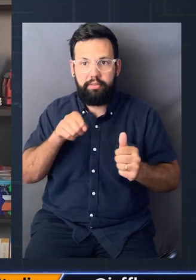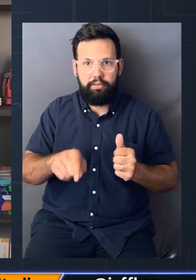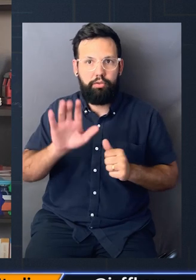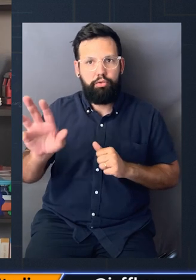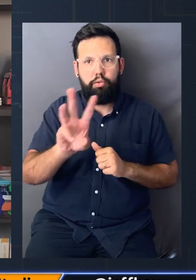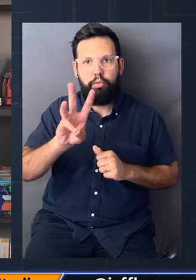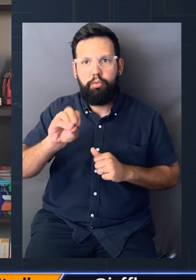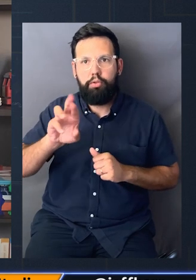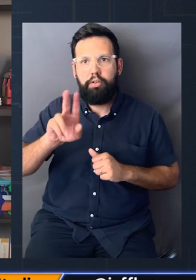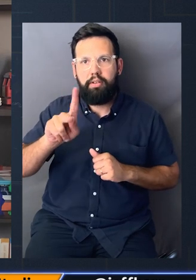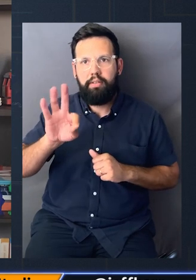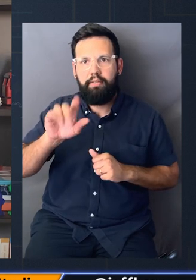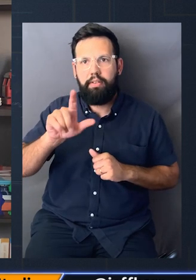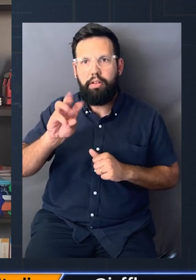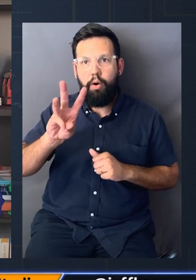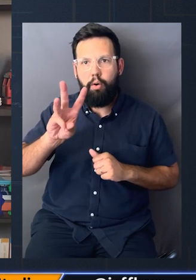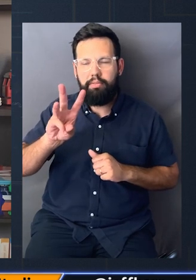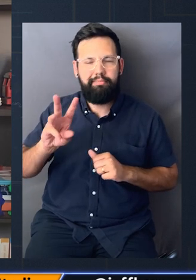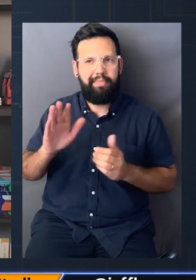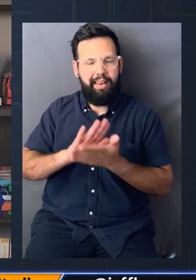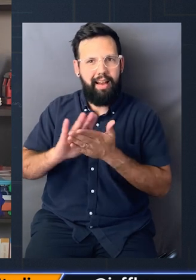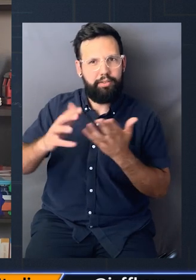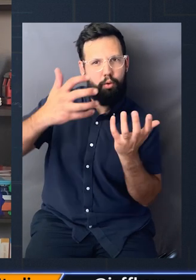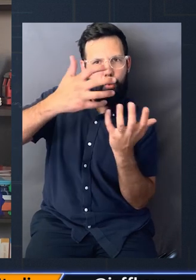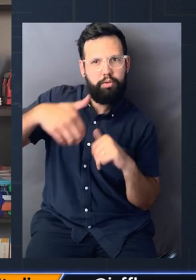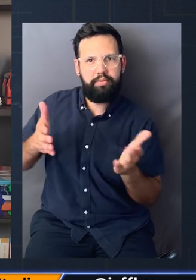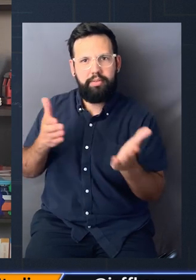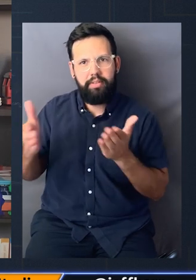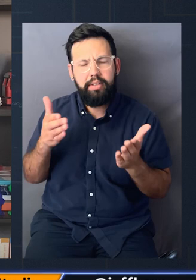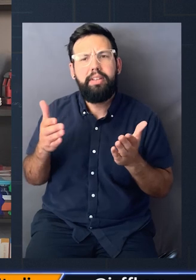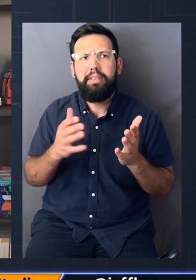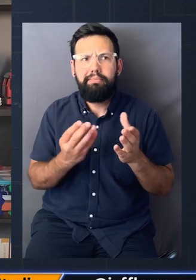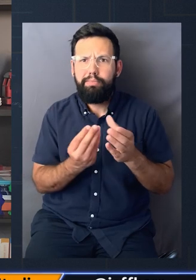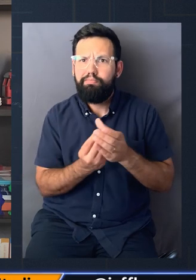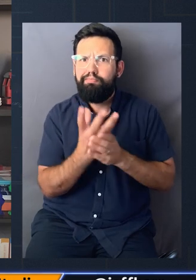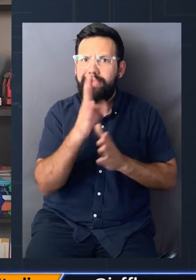The enterprisey folks like to call this an orchestration service. The step function